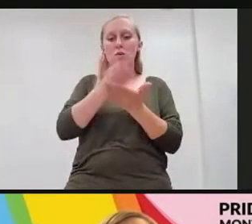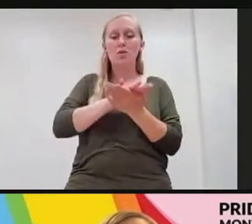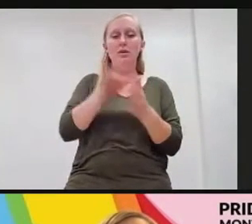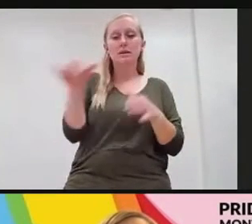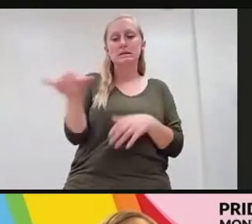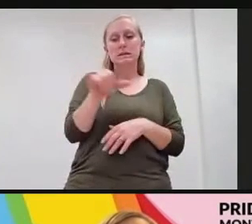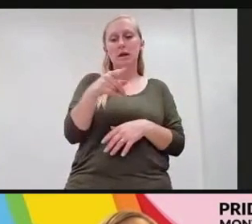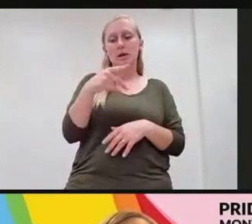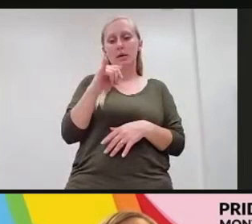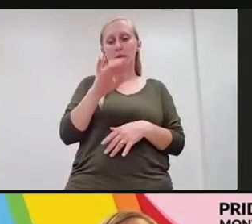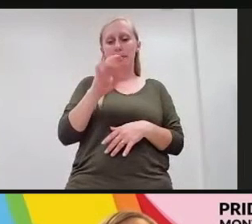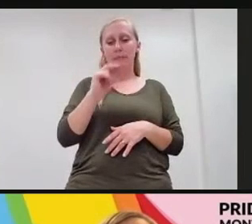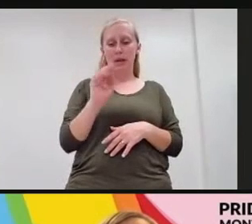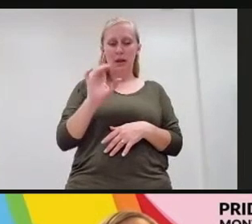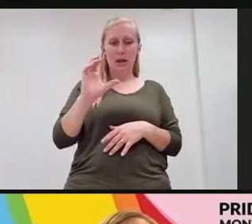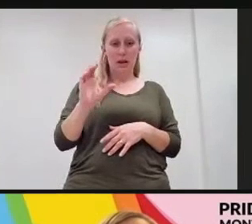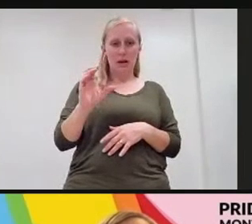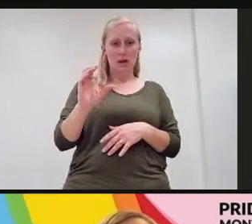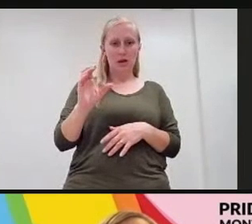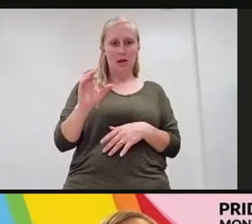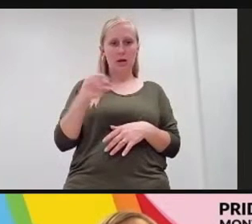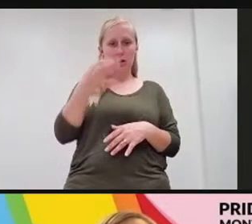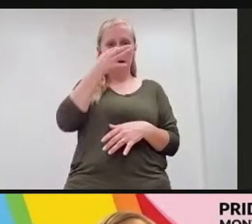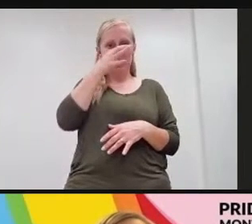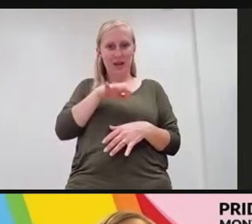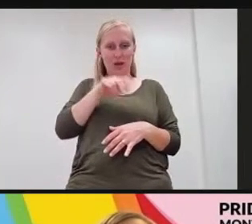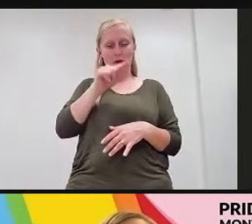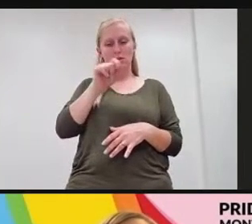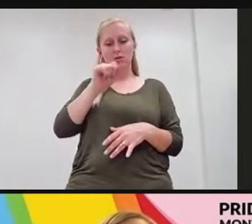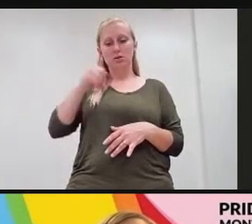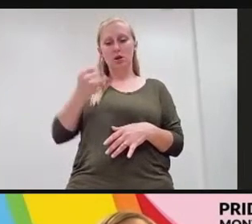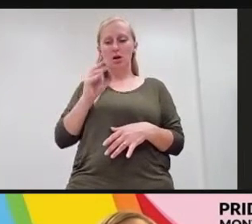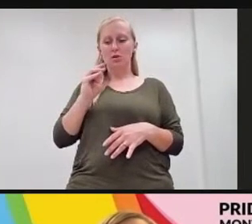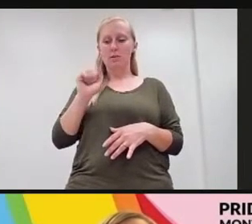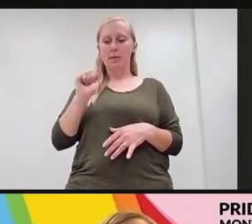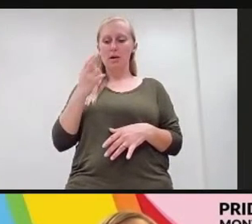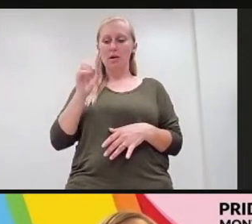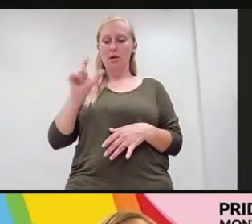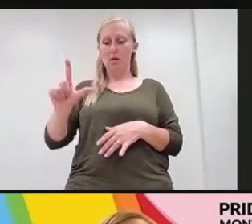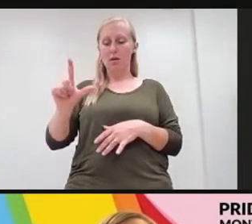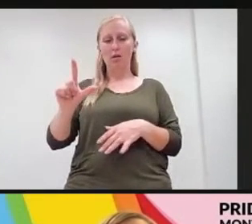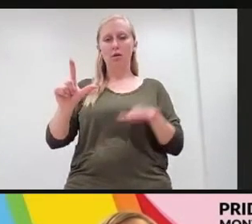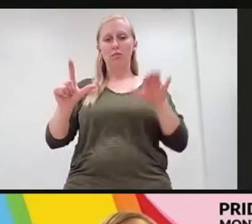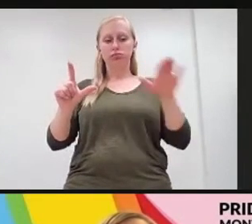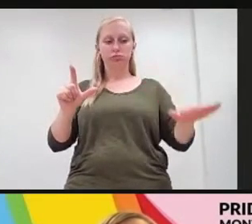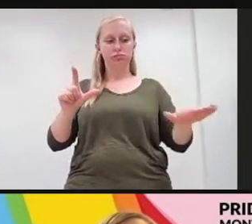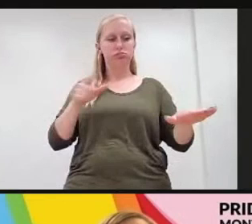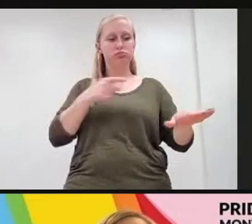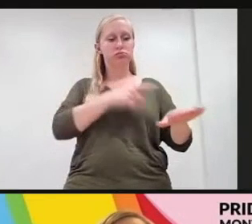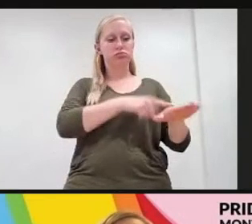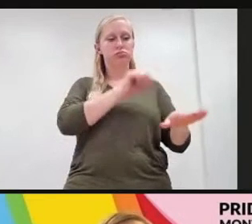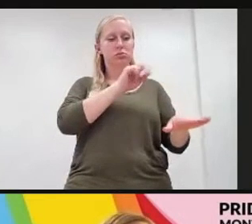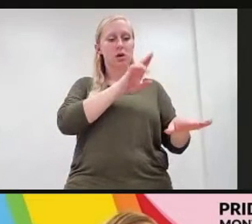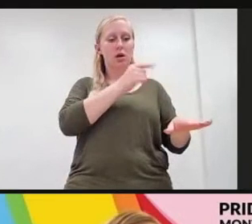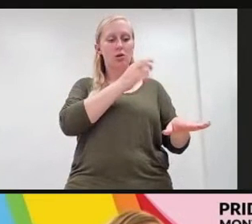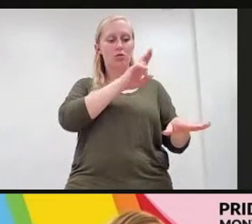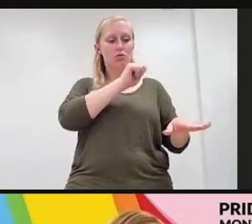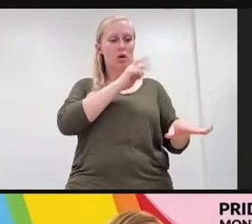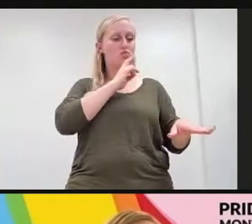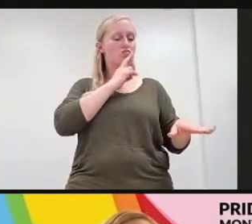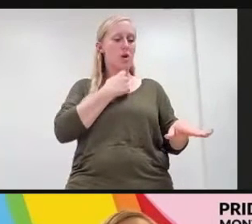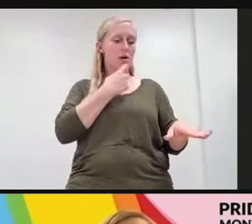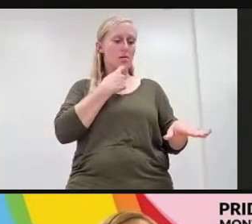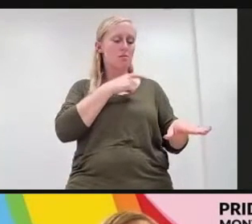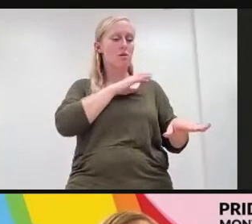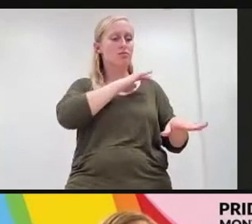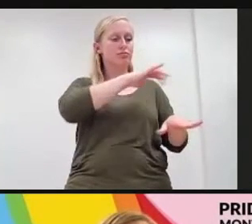the river Yamuna, which is next to Taj Mahal, between that and Agra Red Fort, the other side. And those were